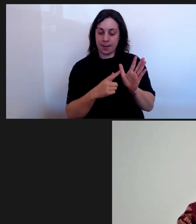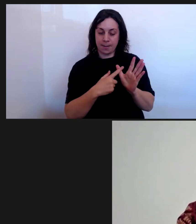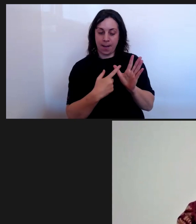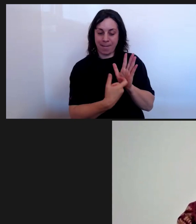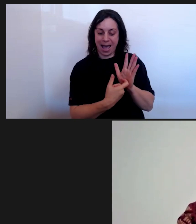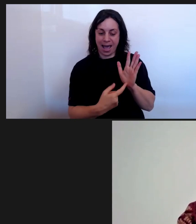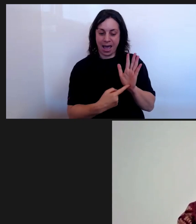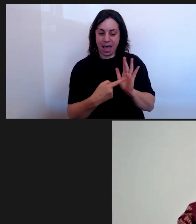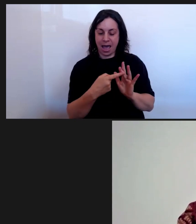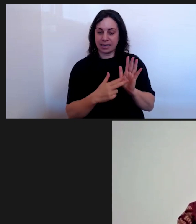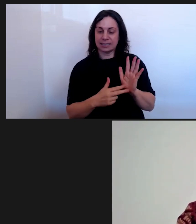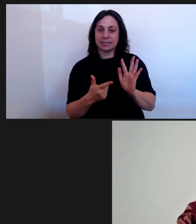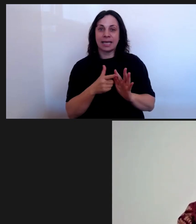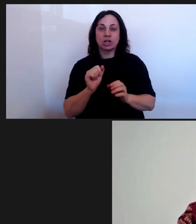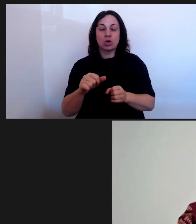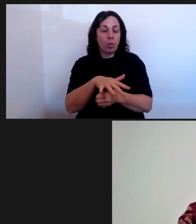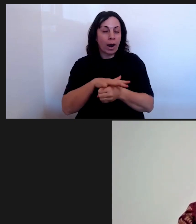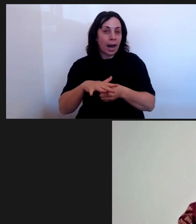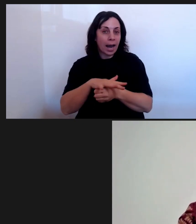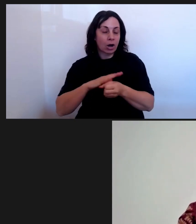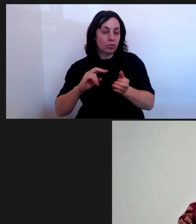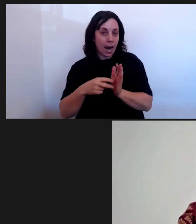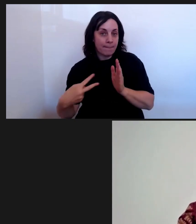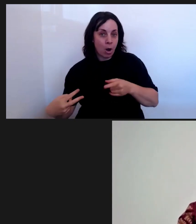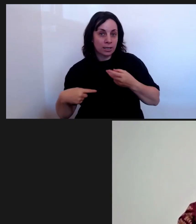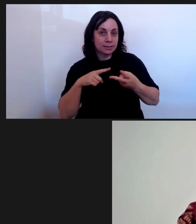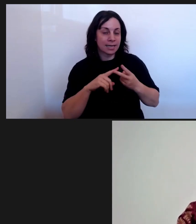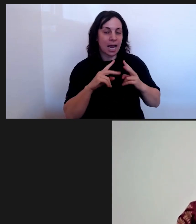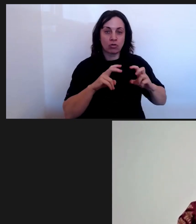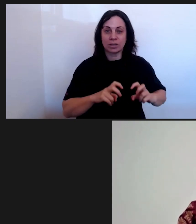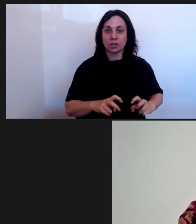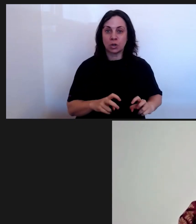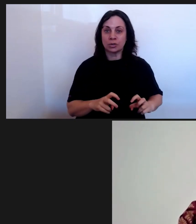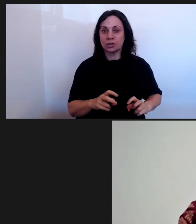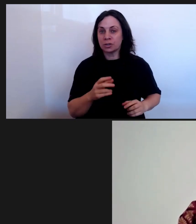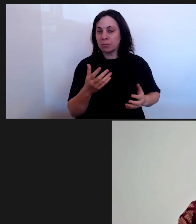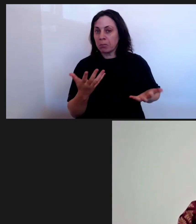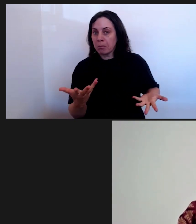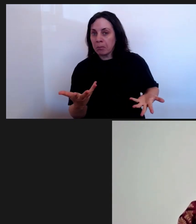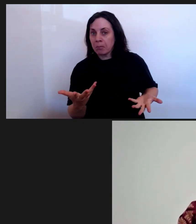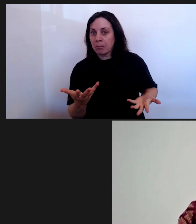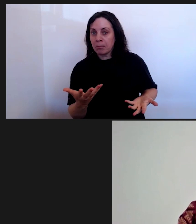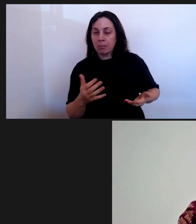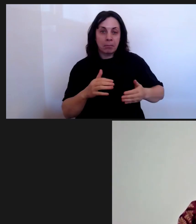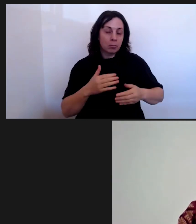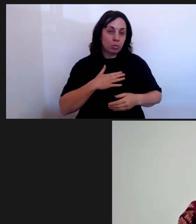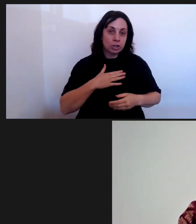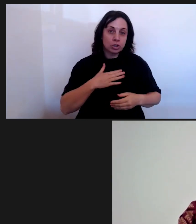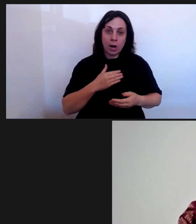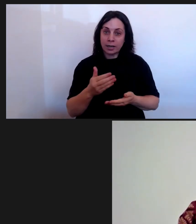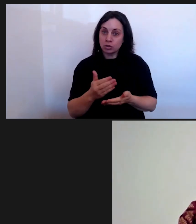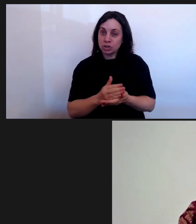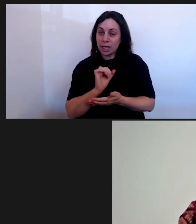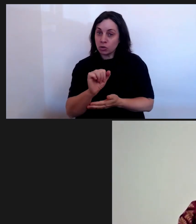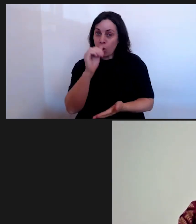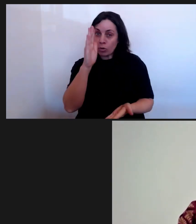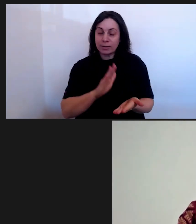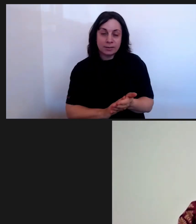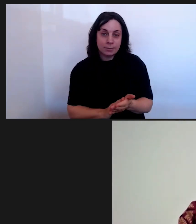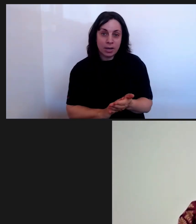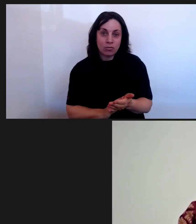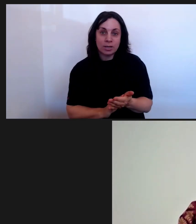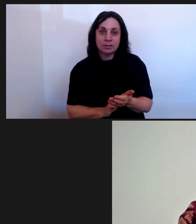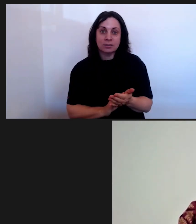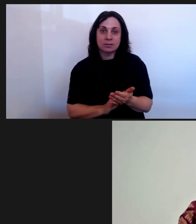then your research work as well. So what would you like to share your own experience as well as experiences